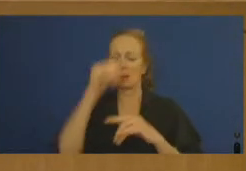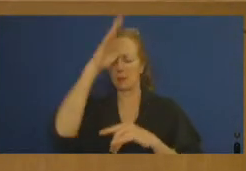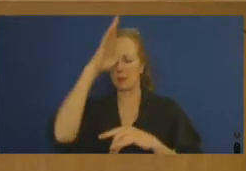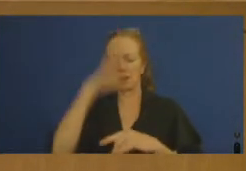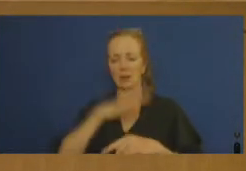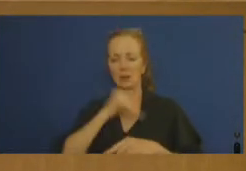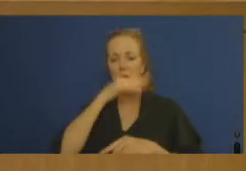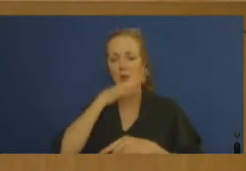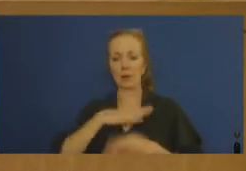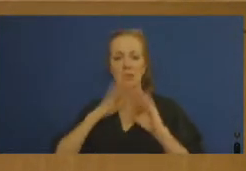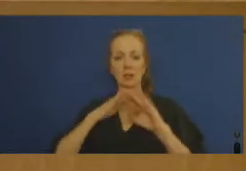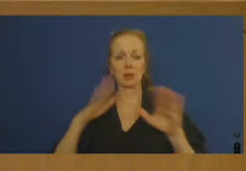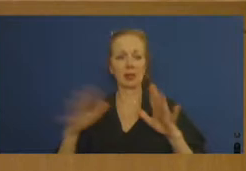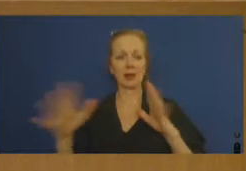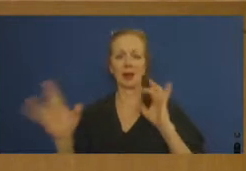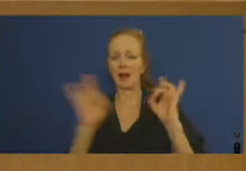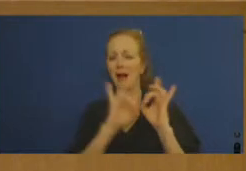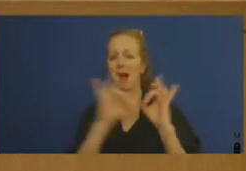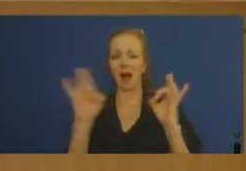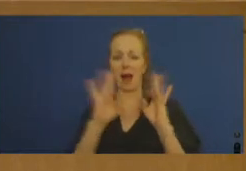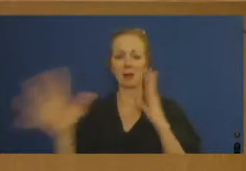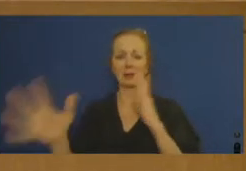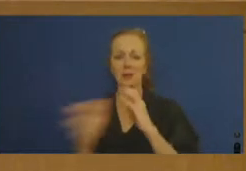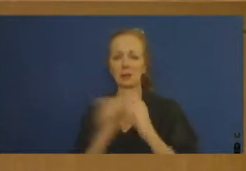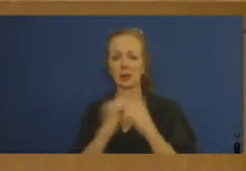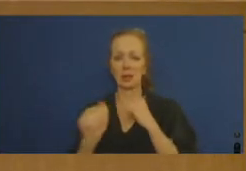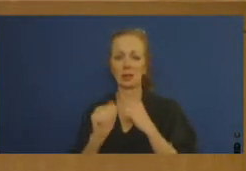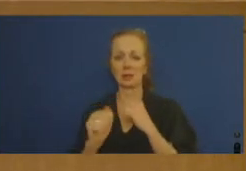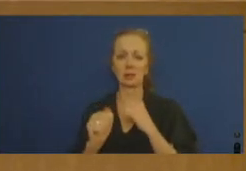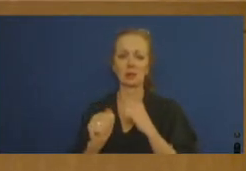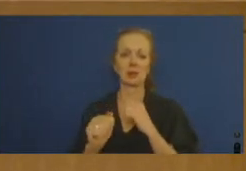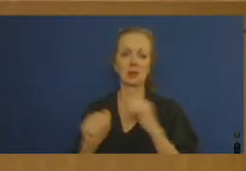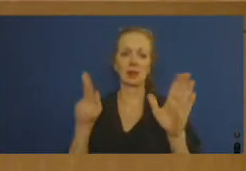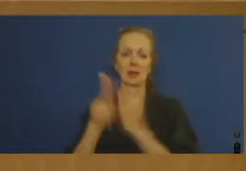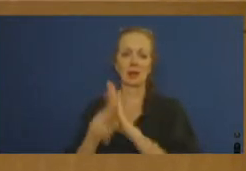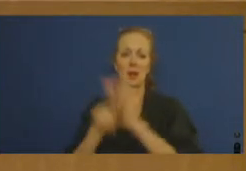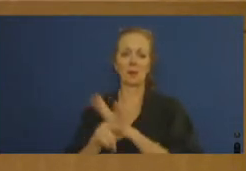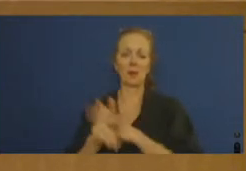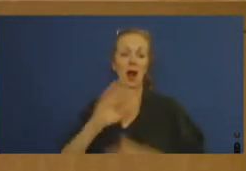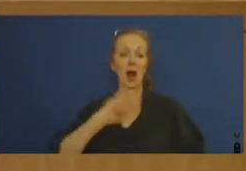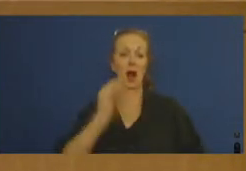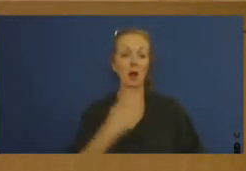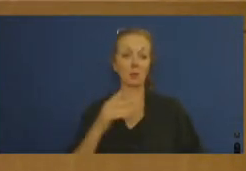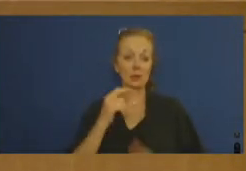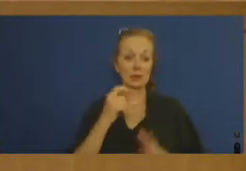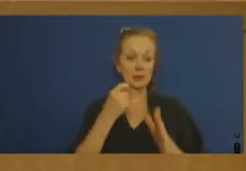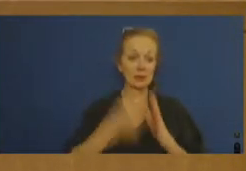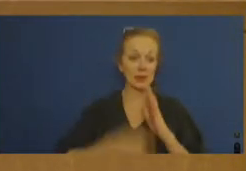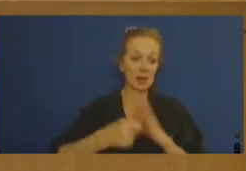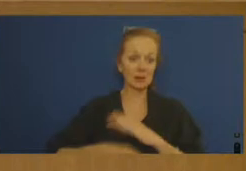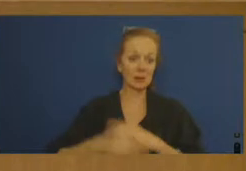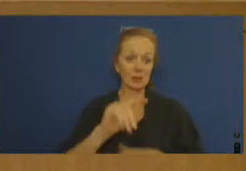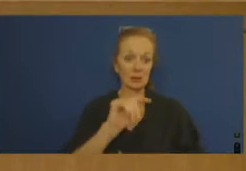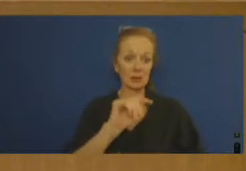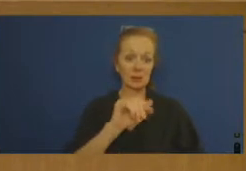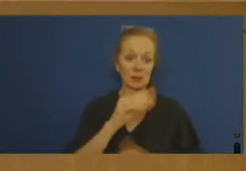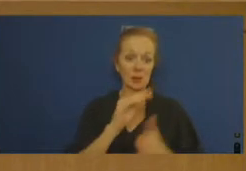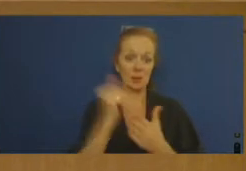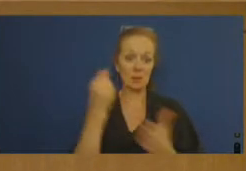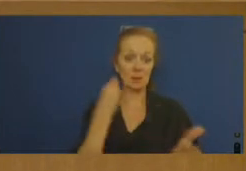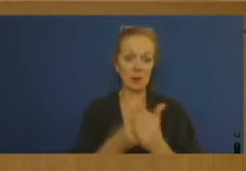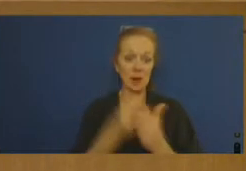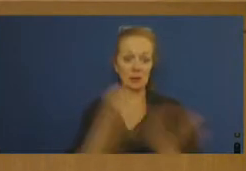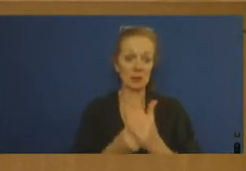children brutally murdered in my homeland, paid and backed with our tax dollars. We no longer need to read you the statistics of this